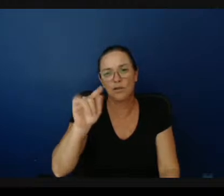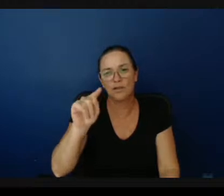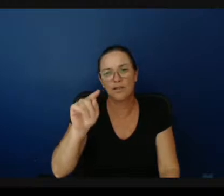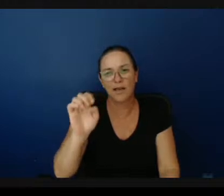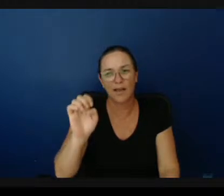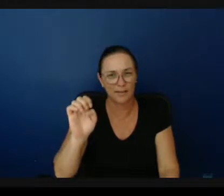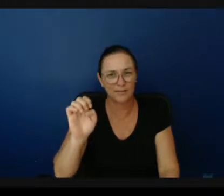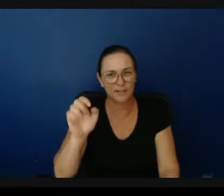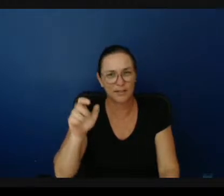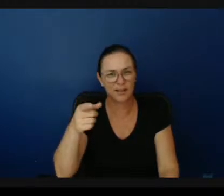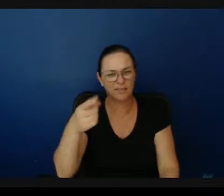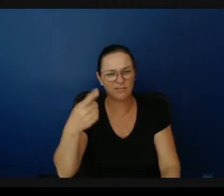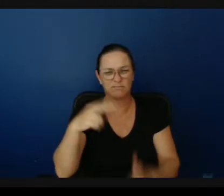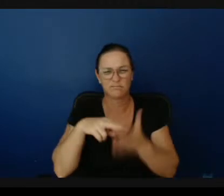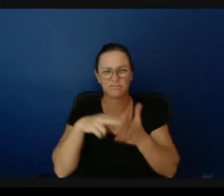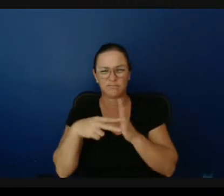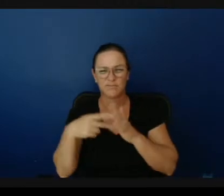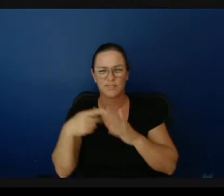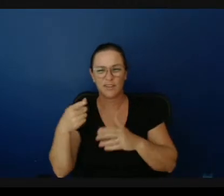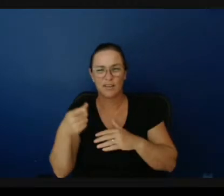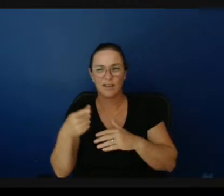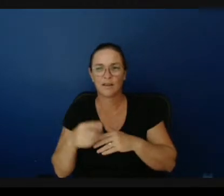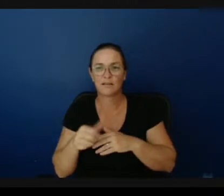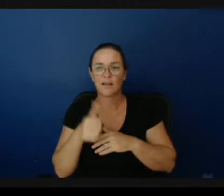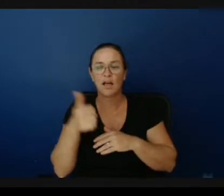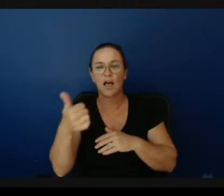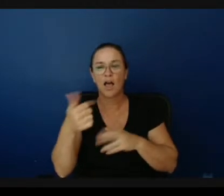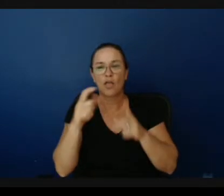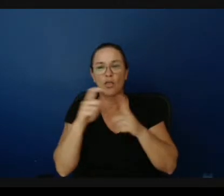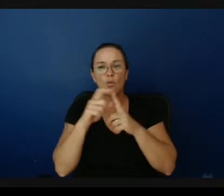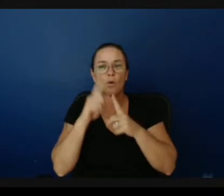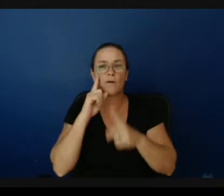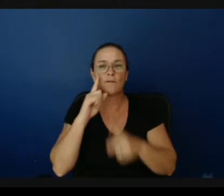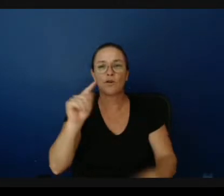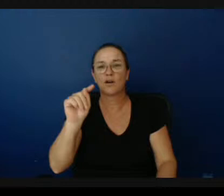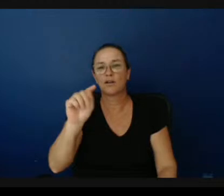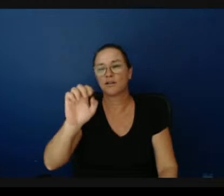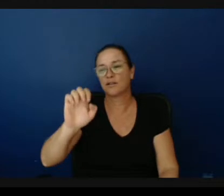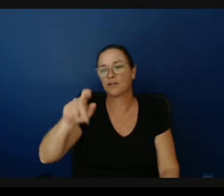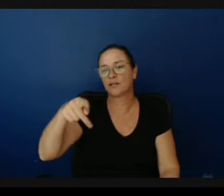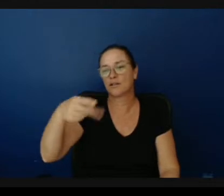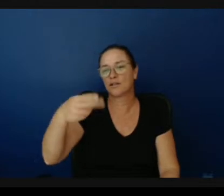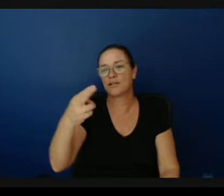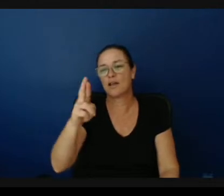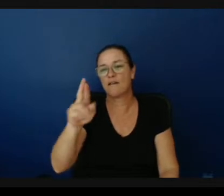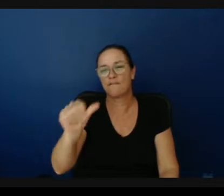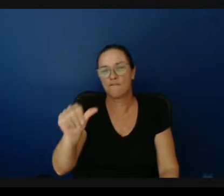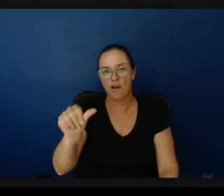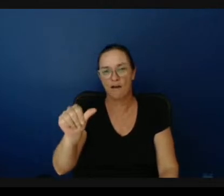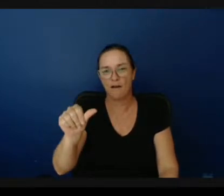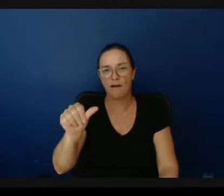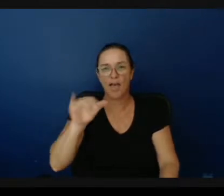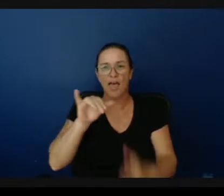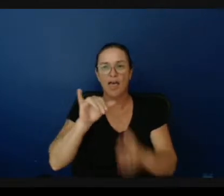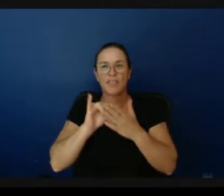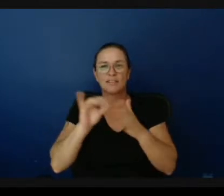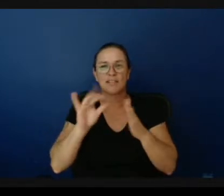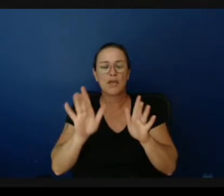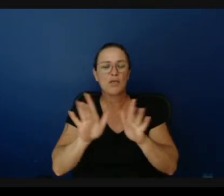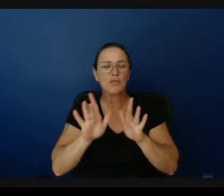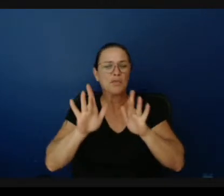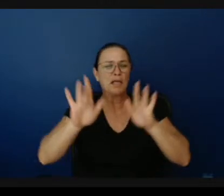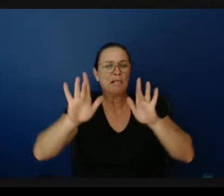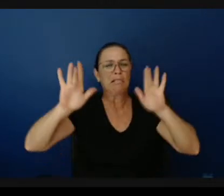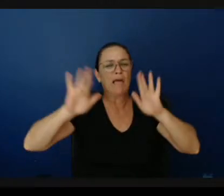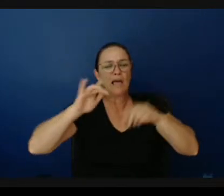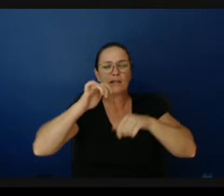And another word for tephra, and really it's the very, very light, the lightest rocks that